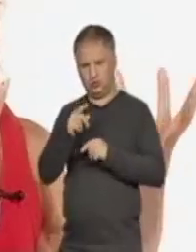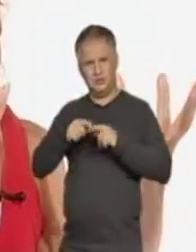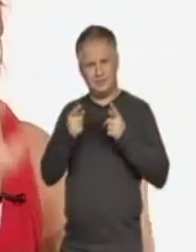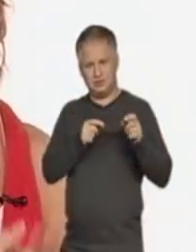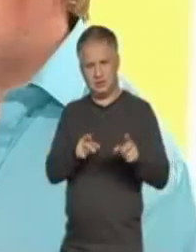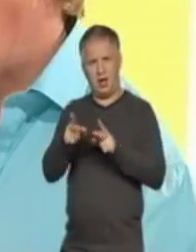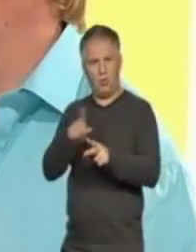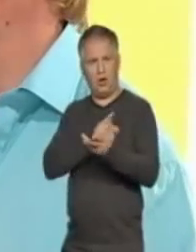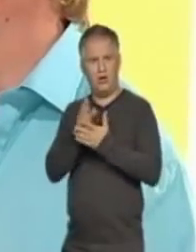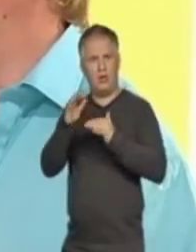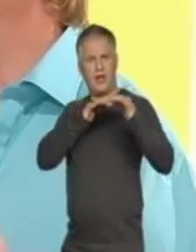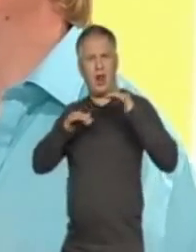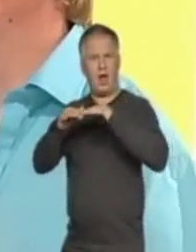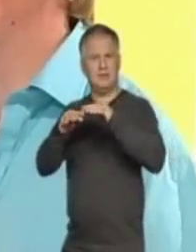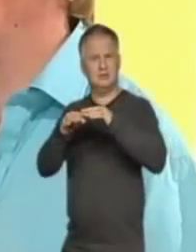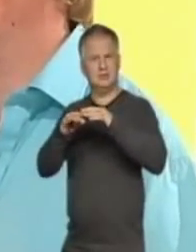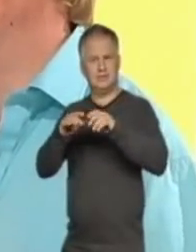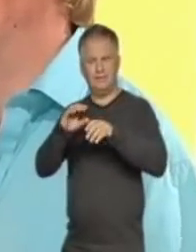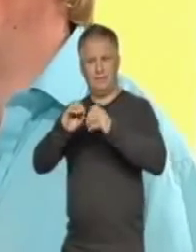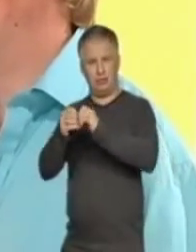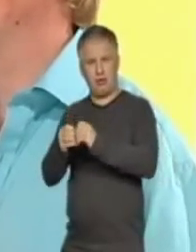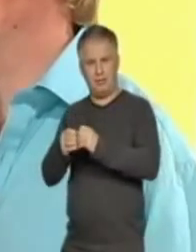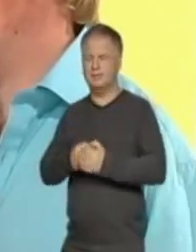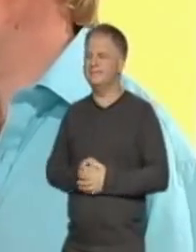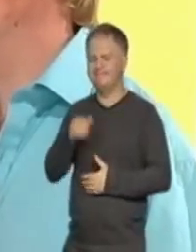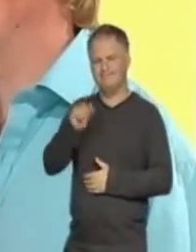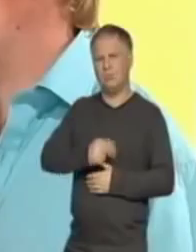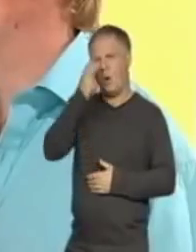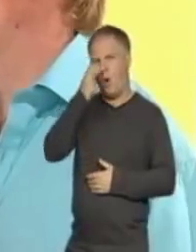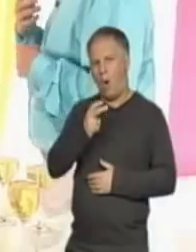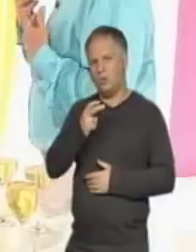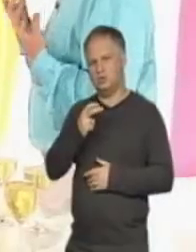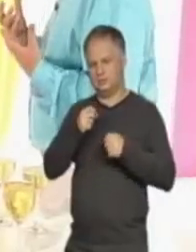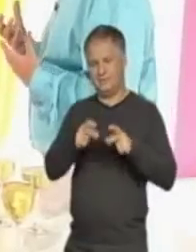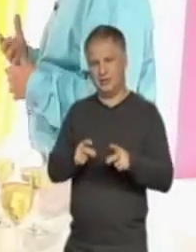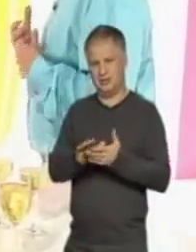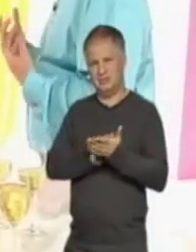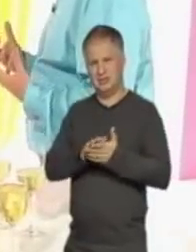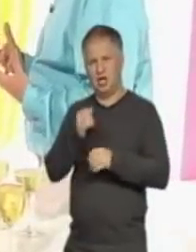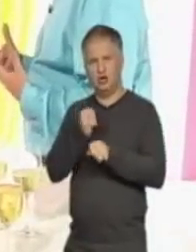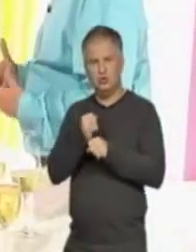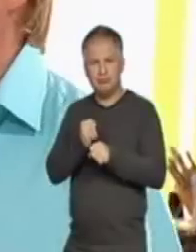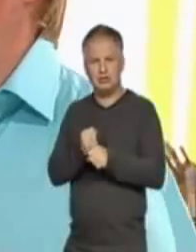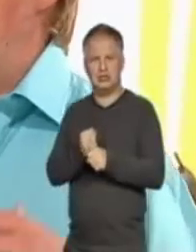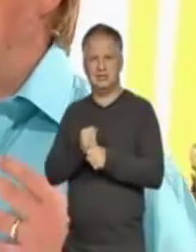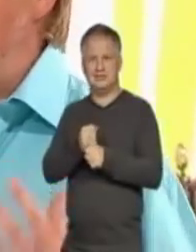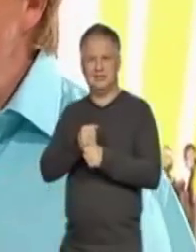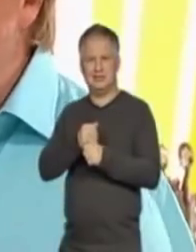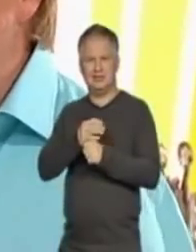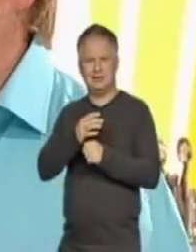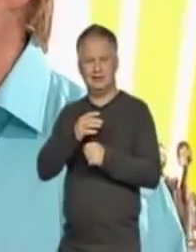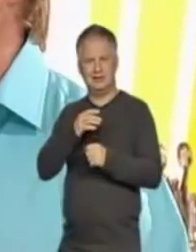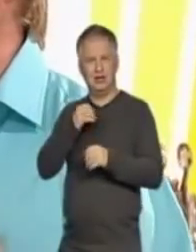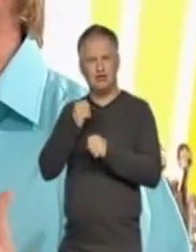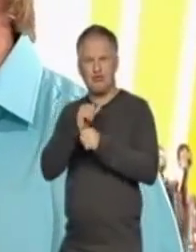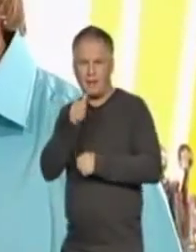grape has grown. That's exactly right, yeah. The old world style tends to be very kind of citric and tart, a lot of gooseberries, grapefruit, and the new world